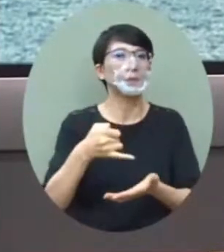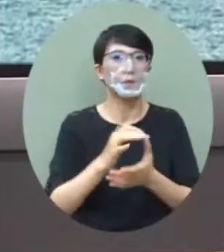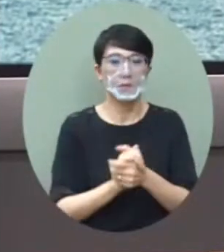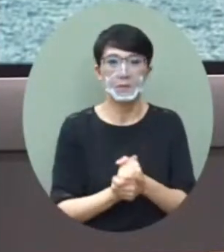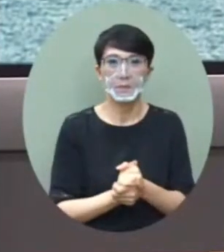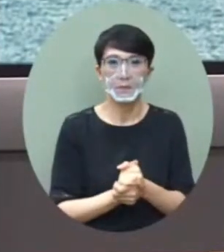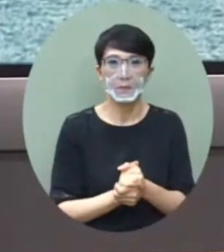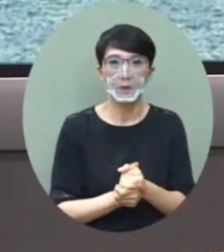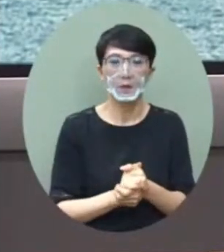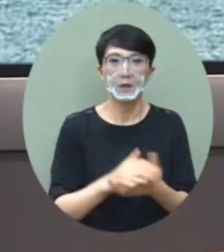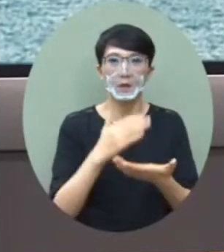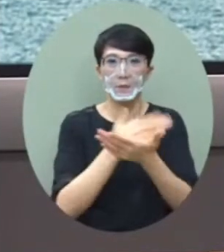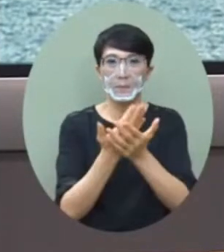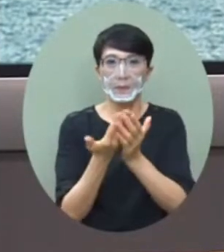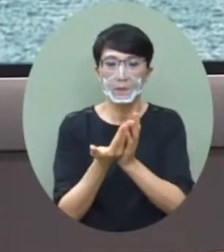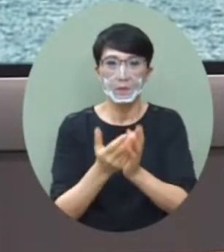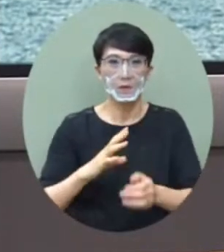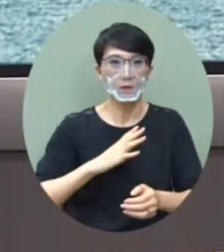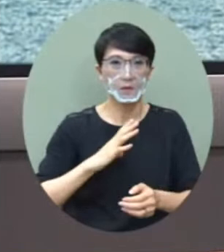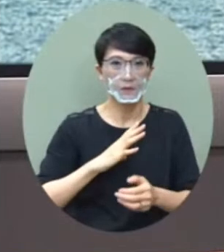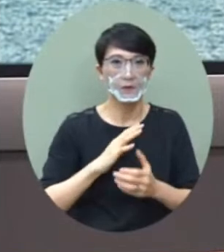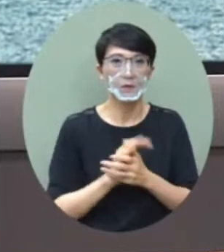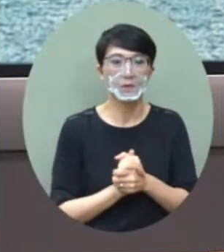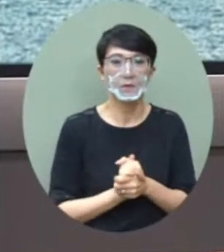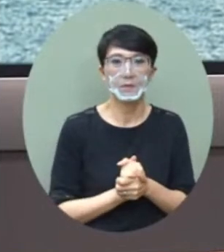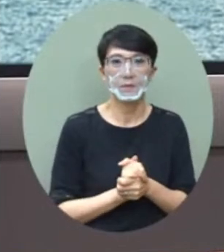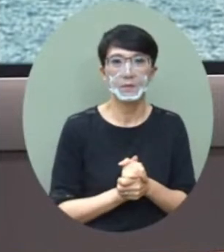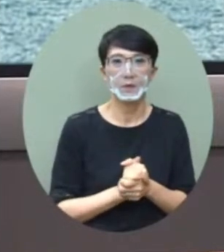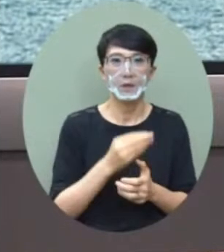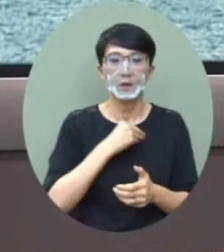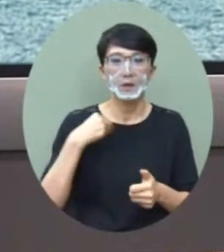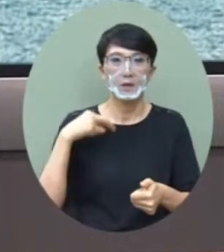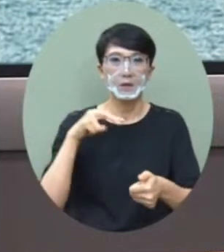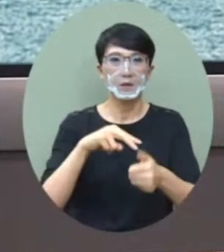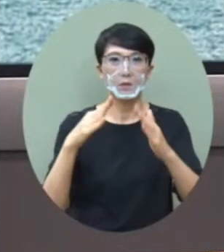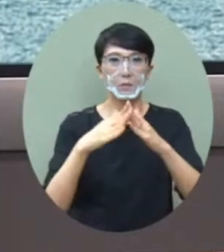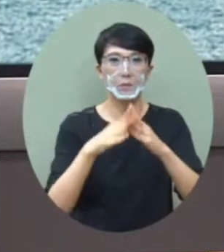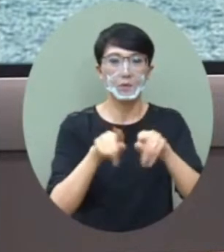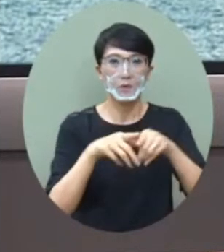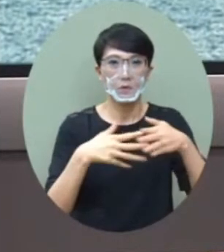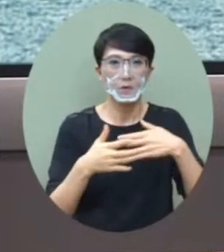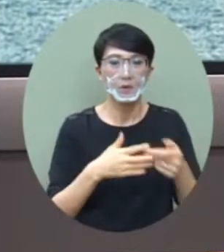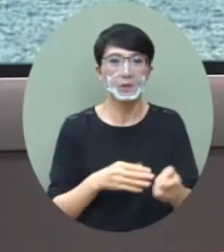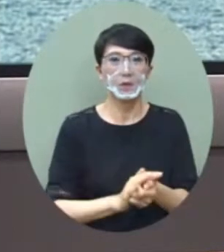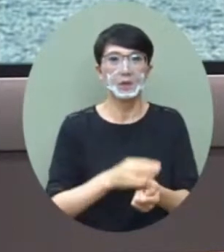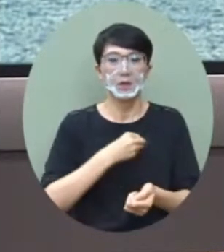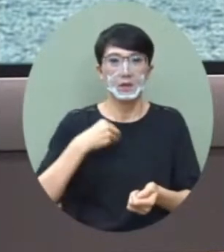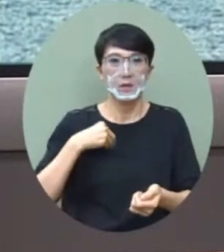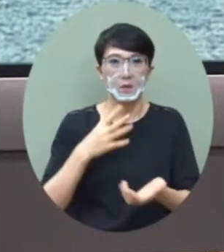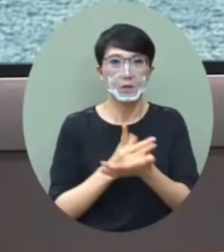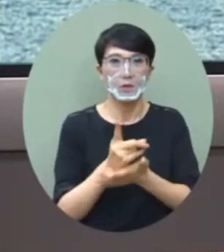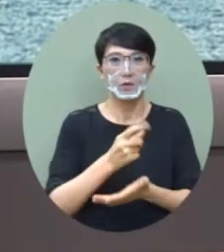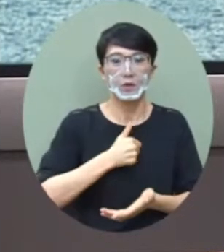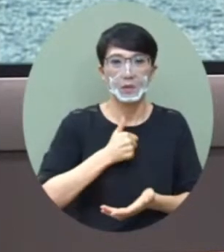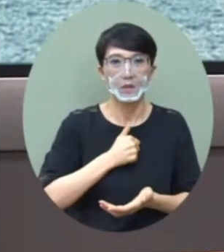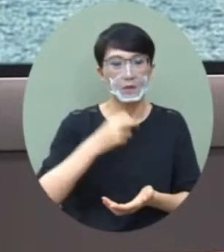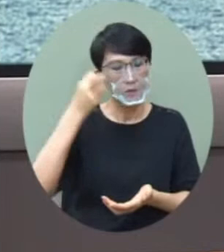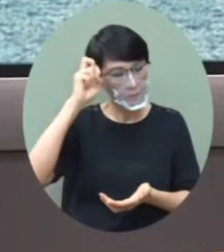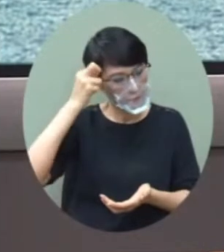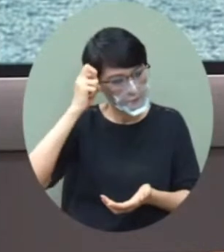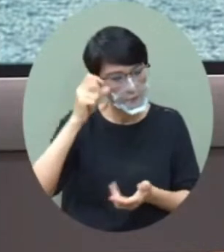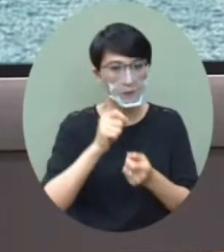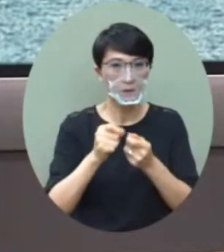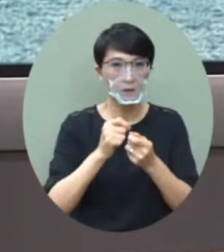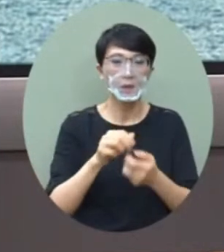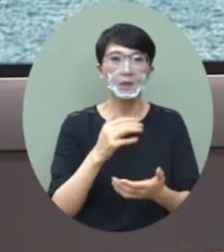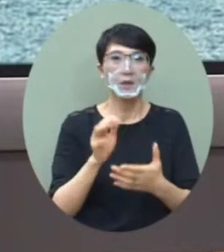report the cases to you, it may not yet be entirely clear. So